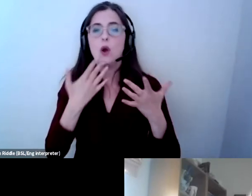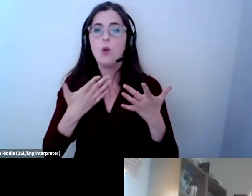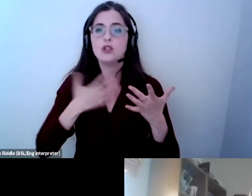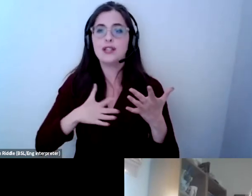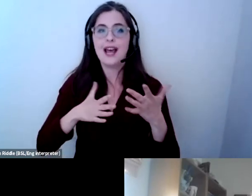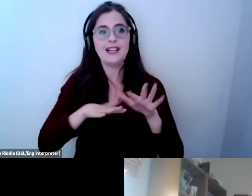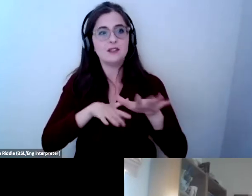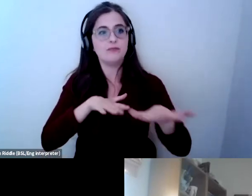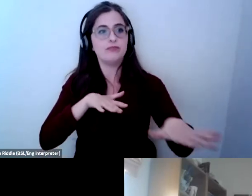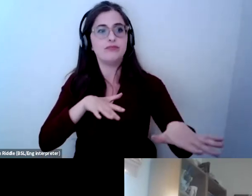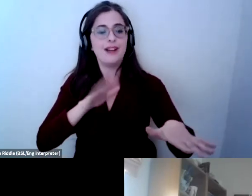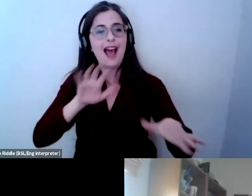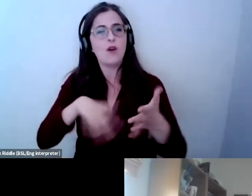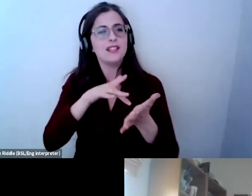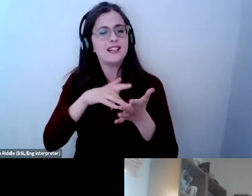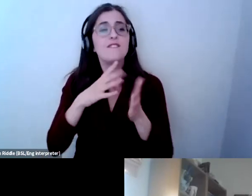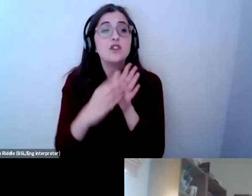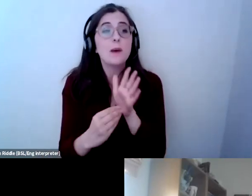Bristol, Oxford, I think